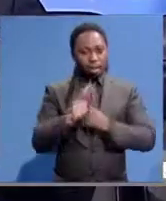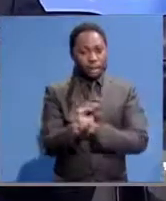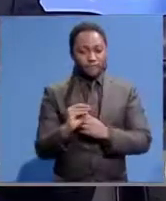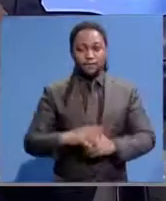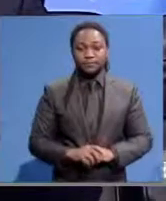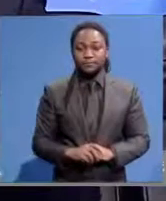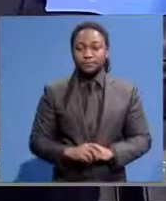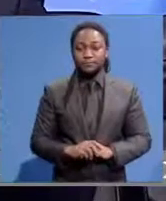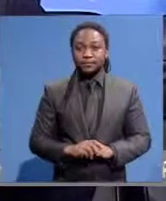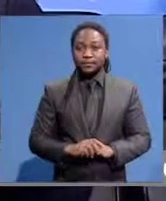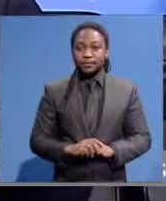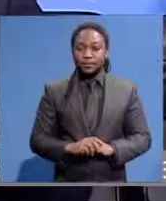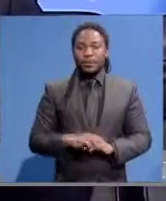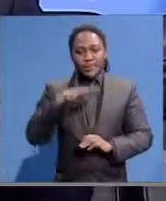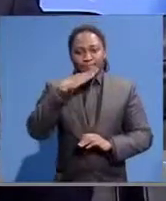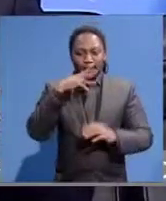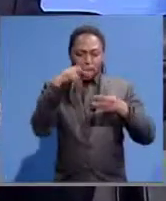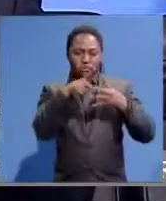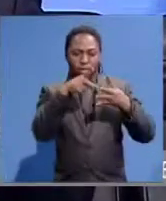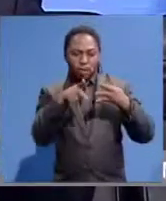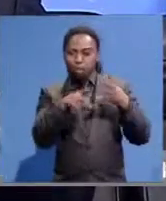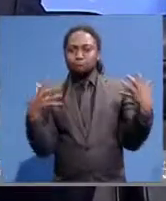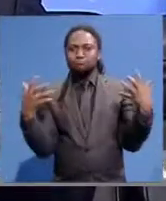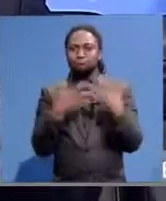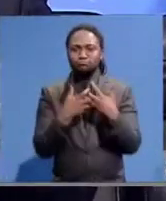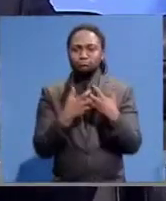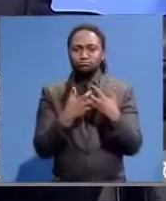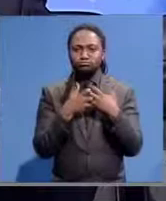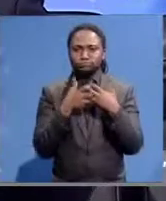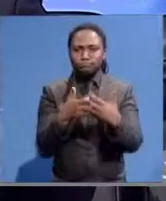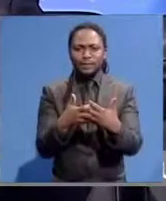it's being married to your principle and not being married to whatever